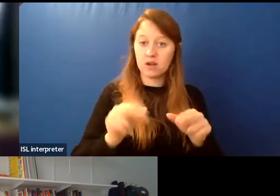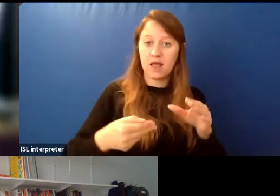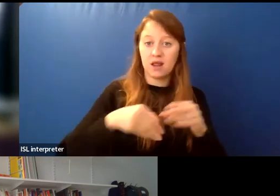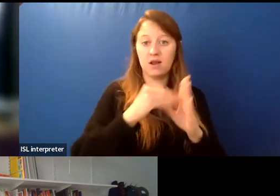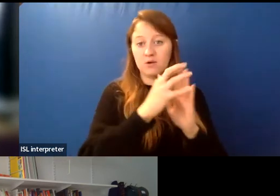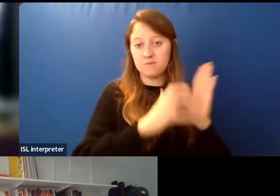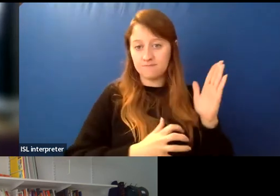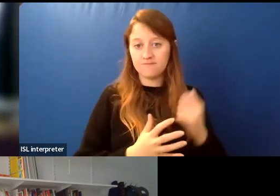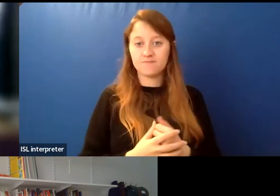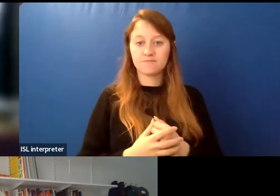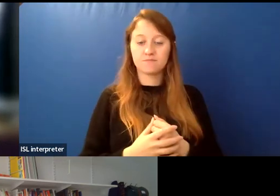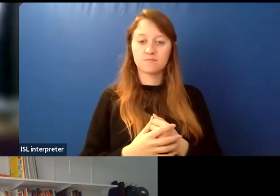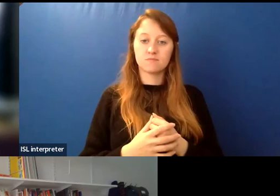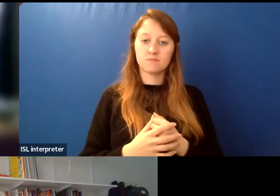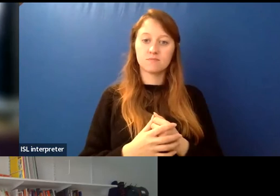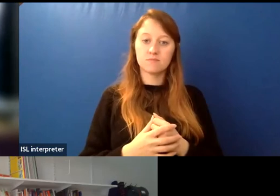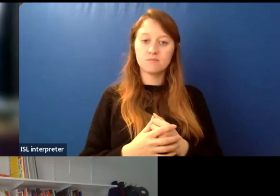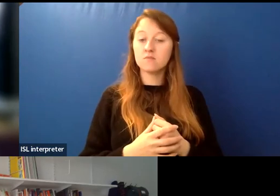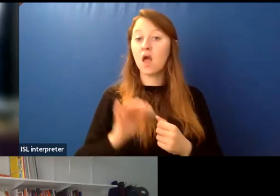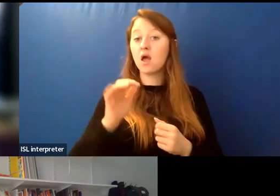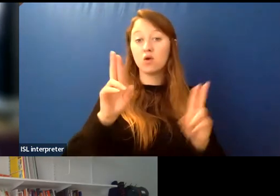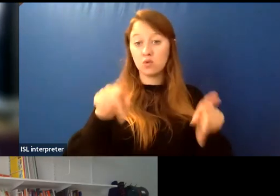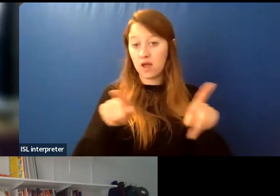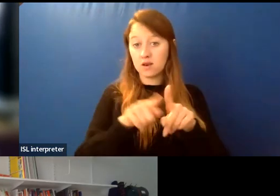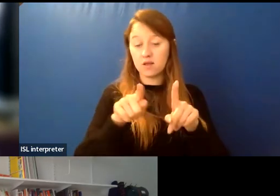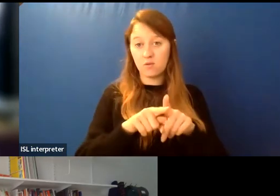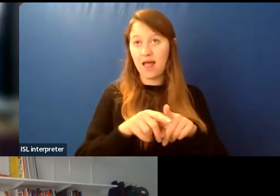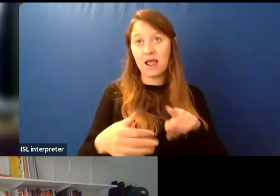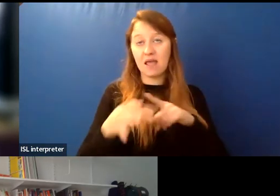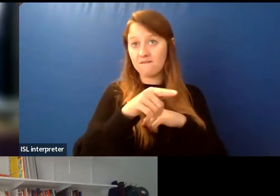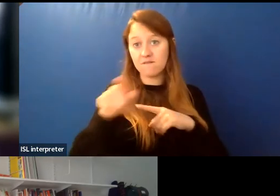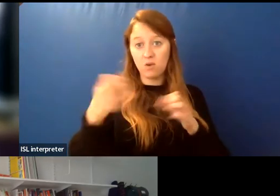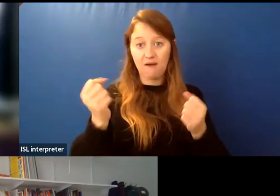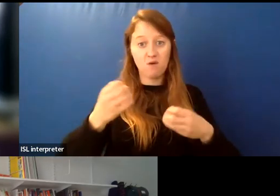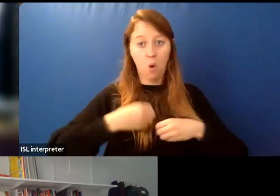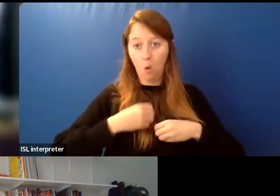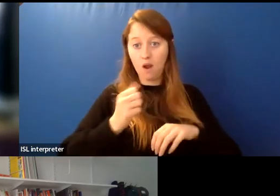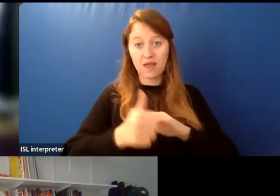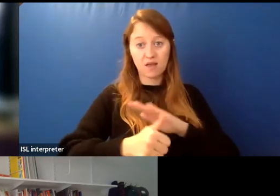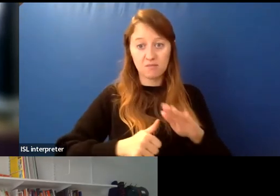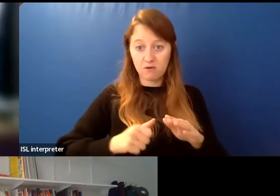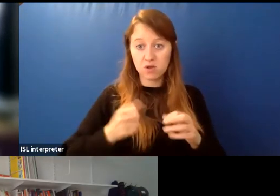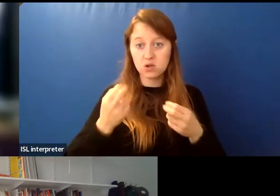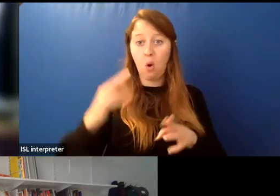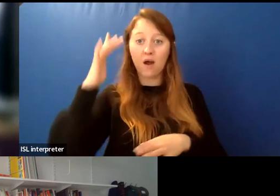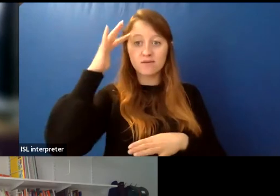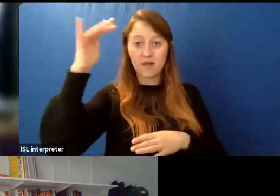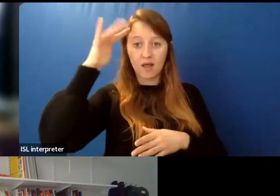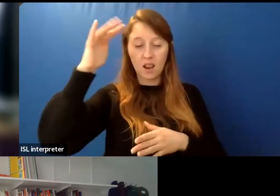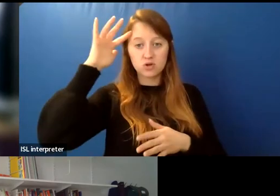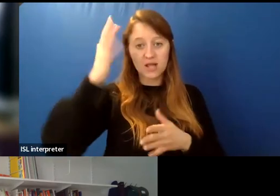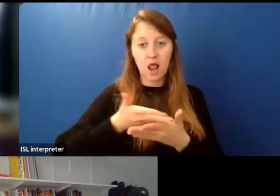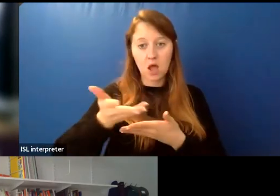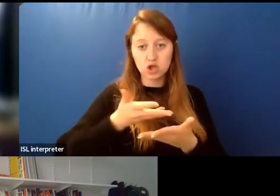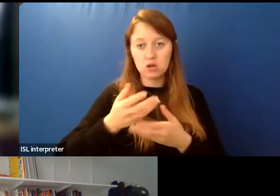Yeah, so you can draw on your own experience as well. If you have psychological research, you can include that. Like I say, it is just really a